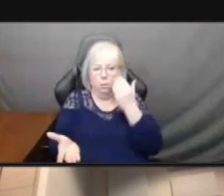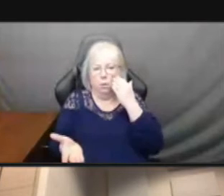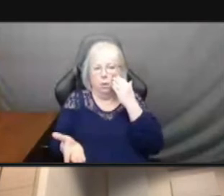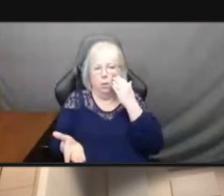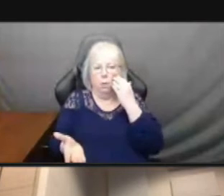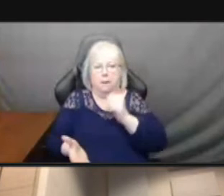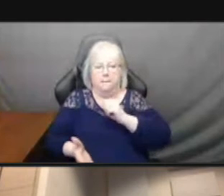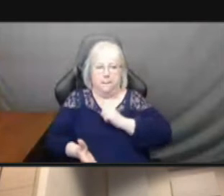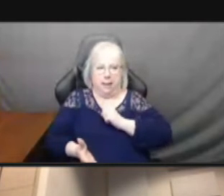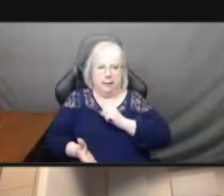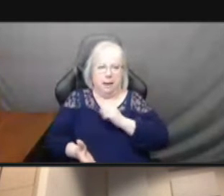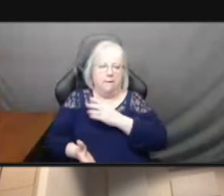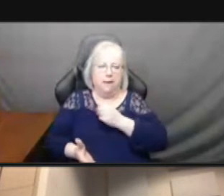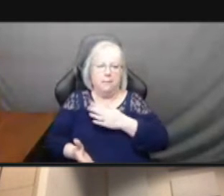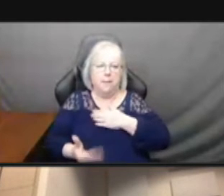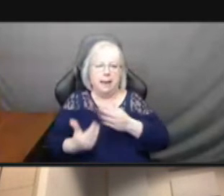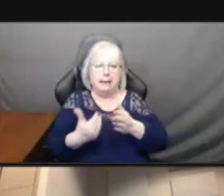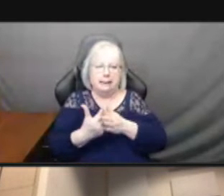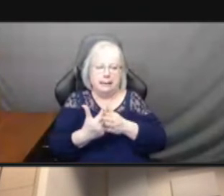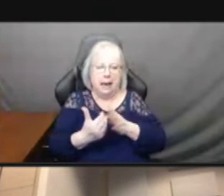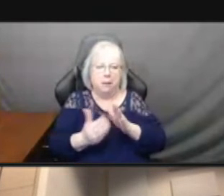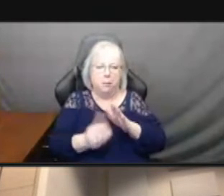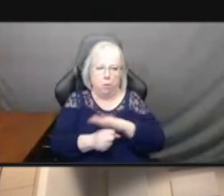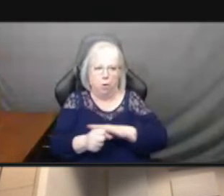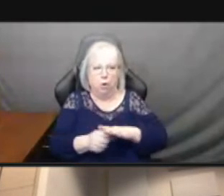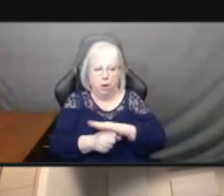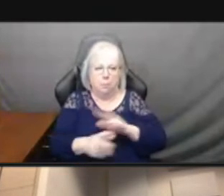Myself and my neighborhood support the mayor.